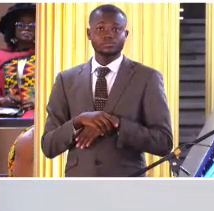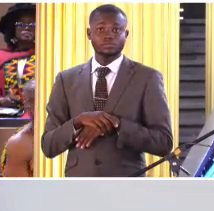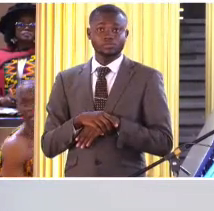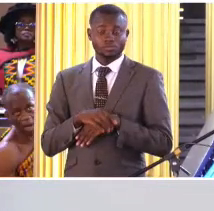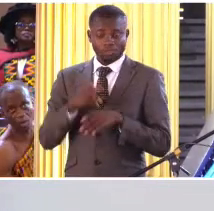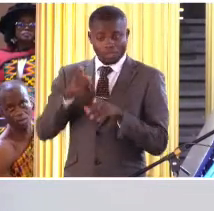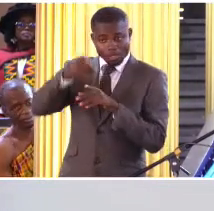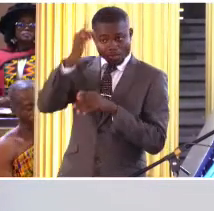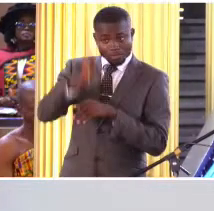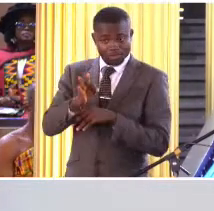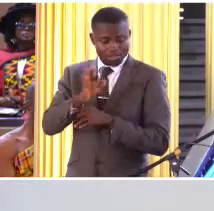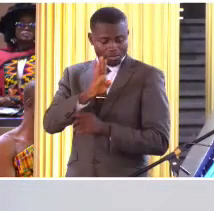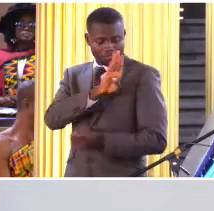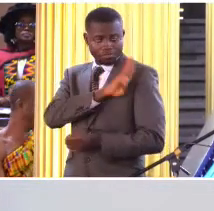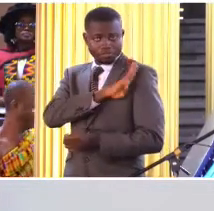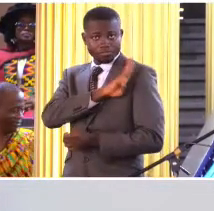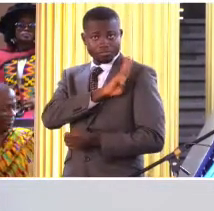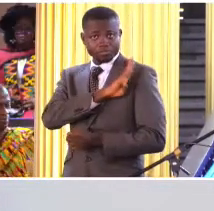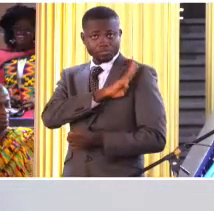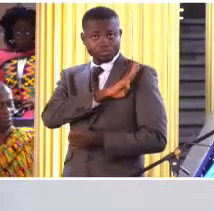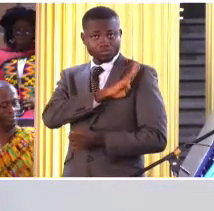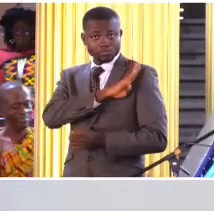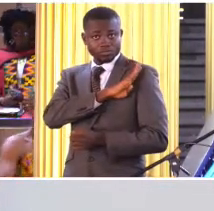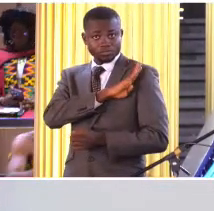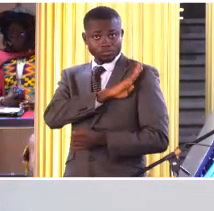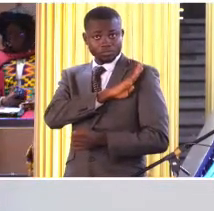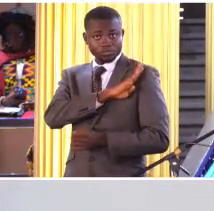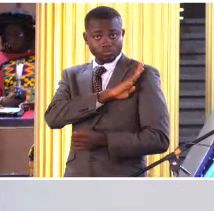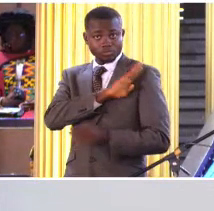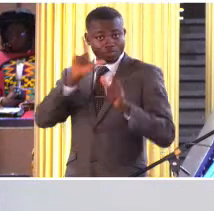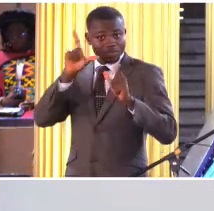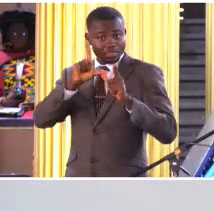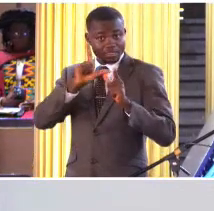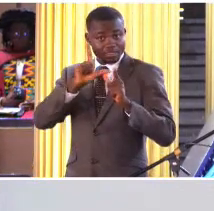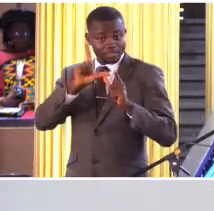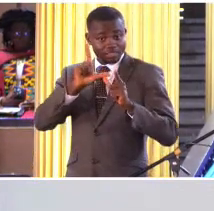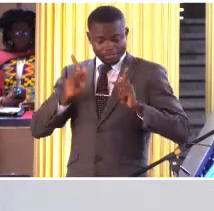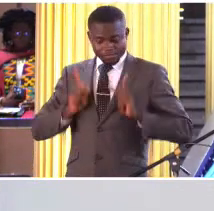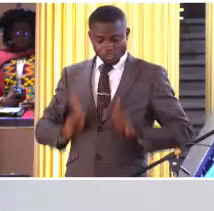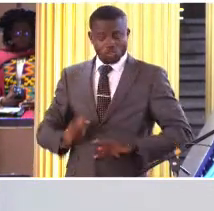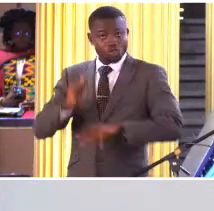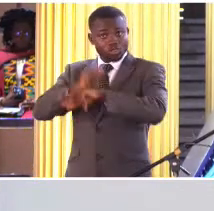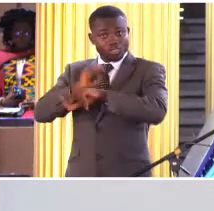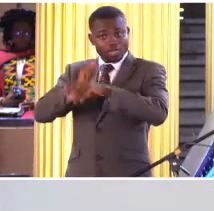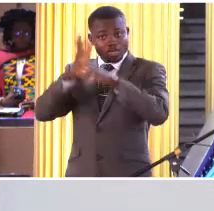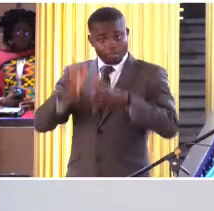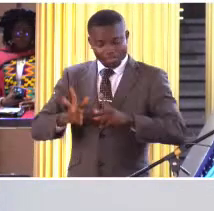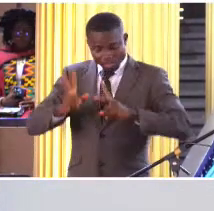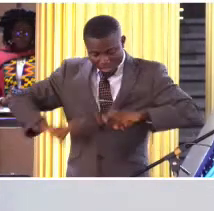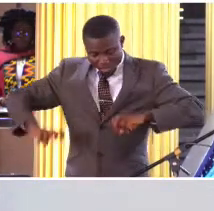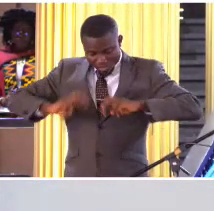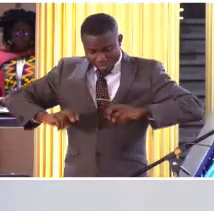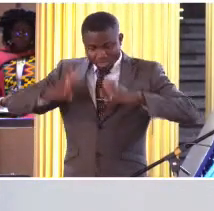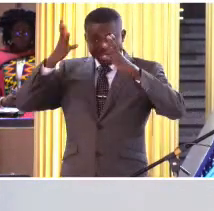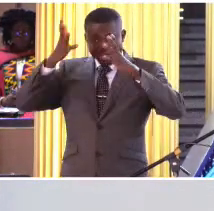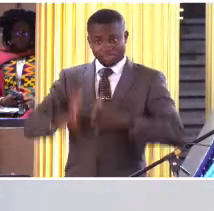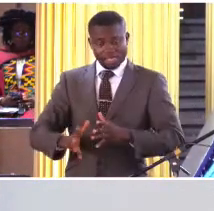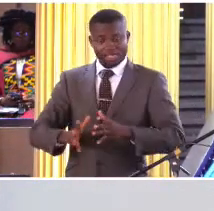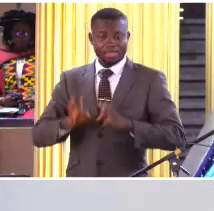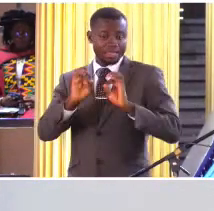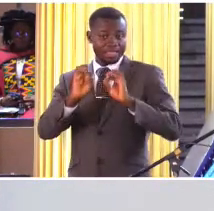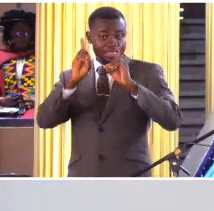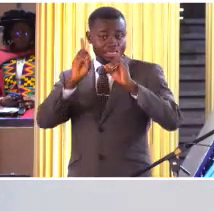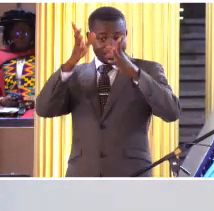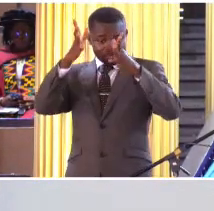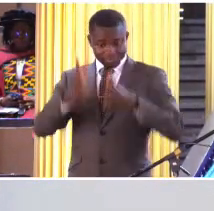Professor Ajediran Idowu Bello is a licensed physiotherapist, researcher, and clinical educator with